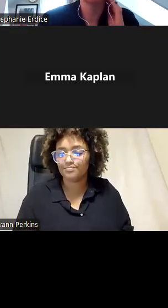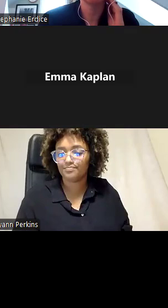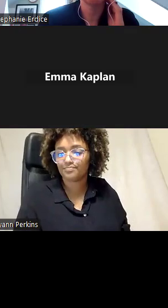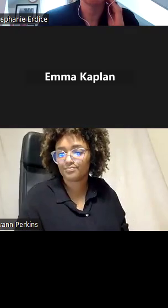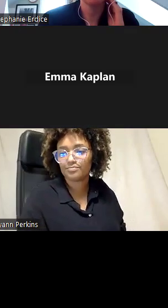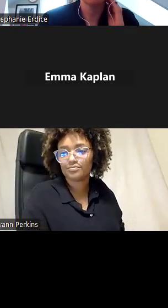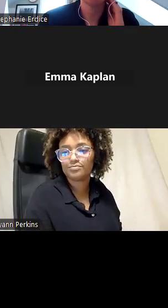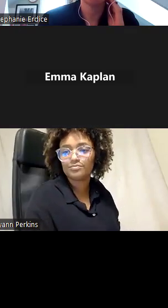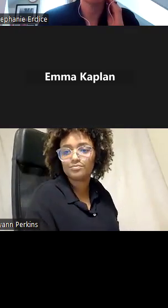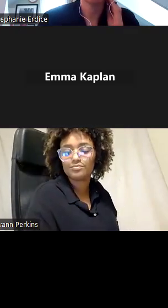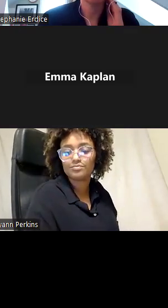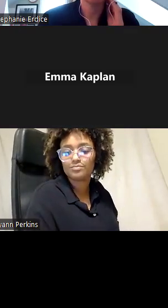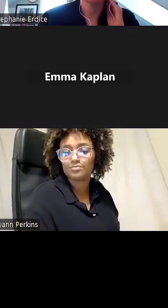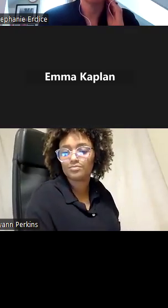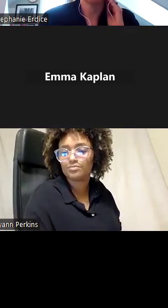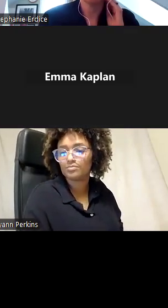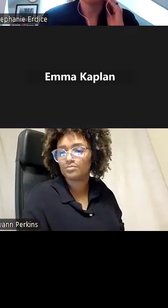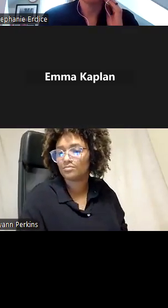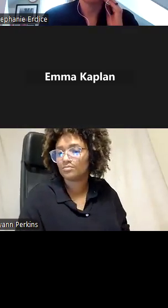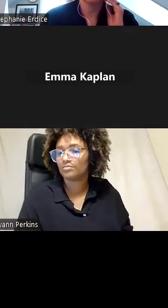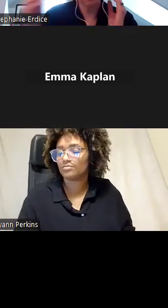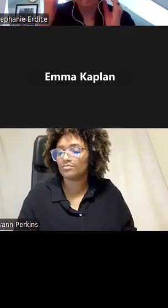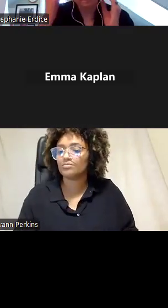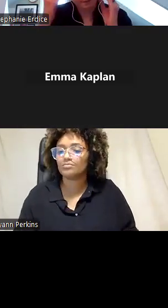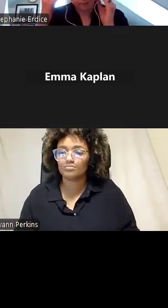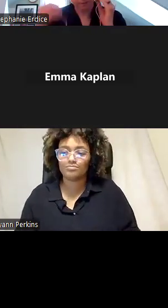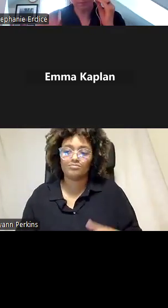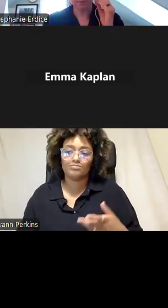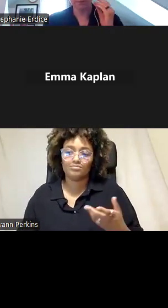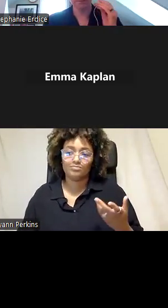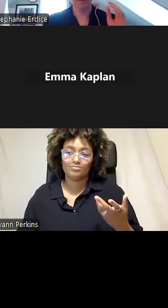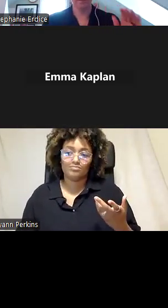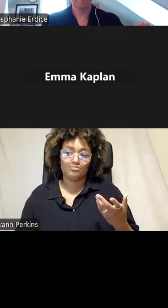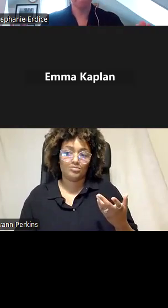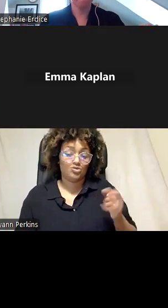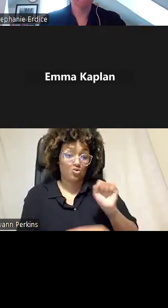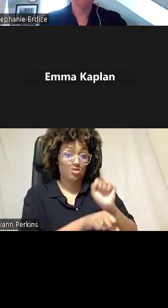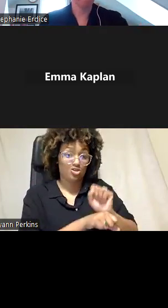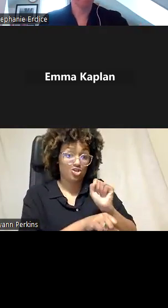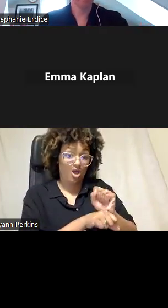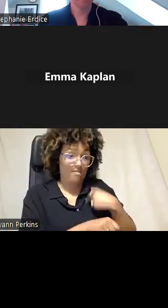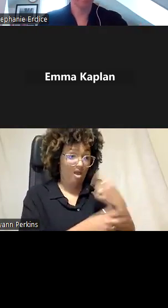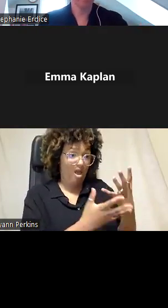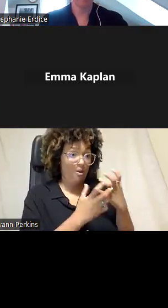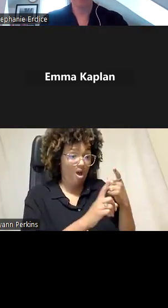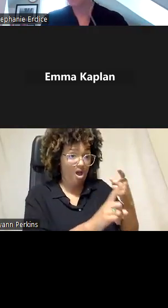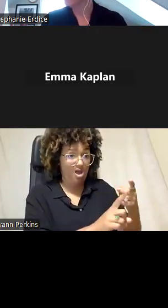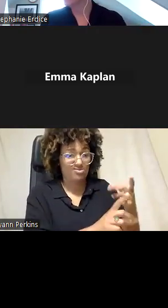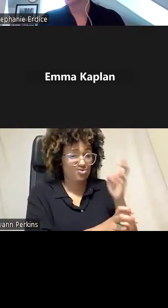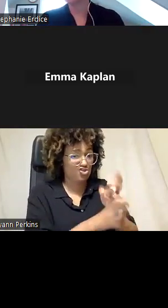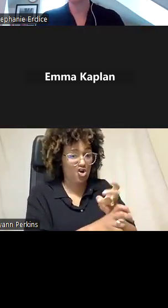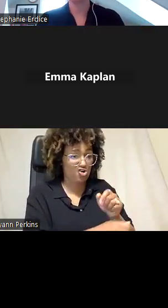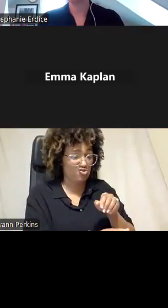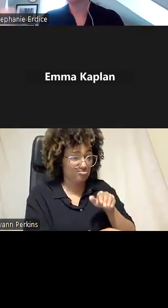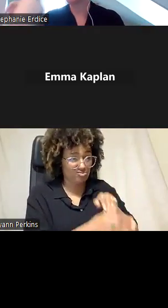computer. It actually was hard to actually just get a job. It's hard to, go out there and sell yourself and say,